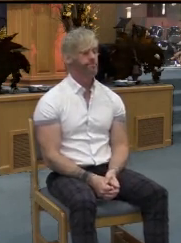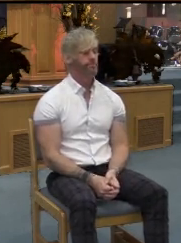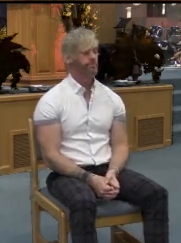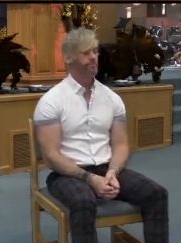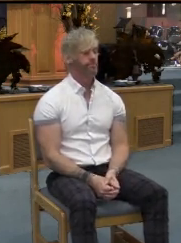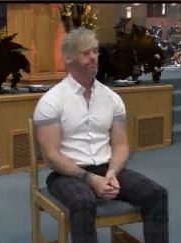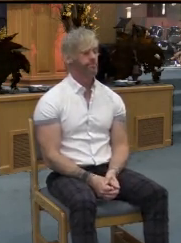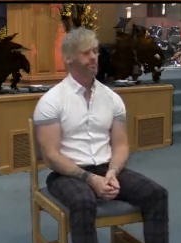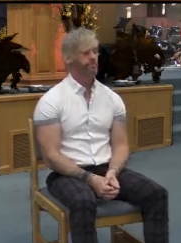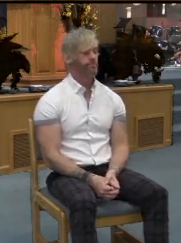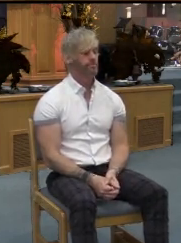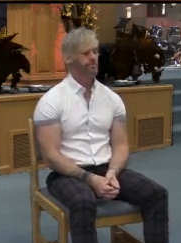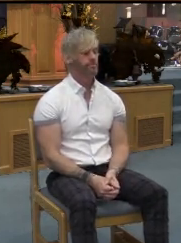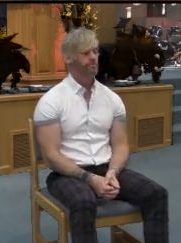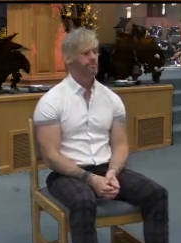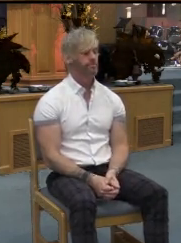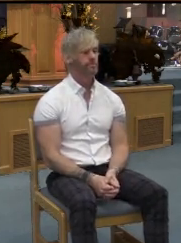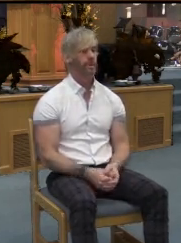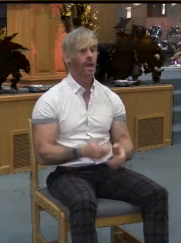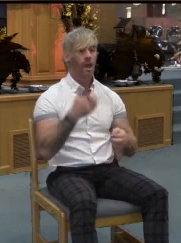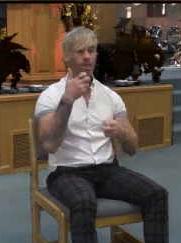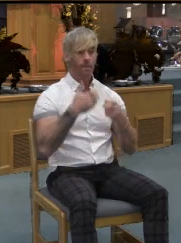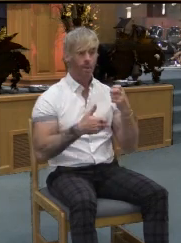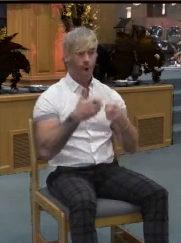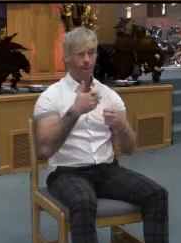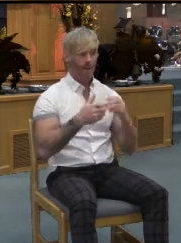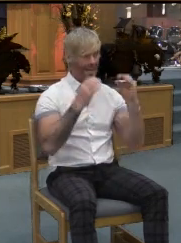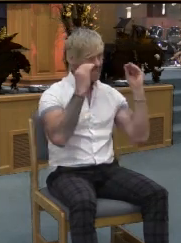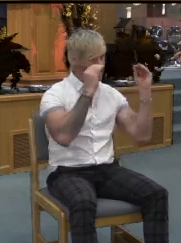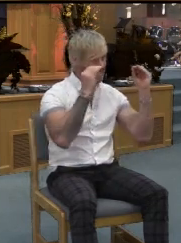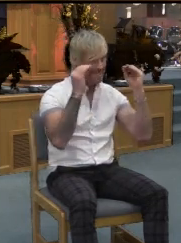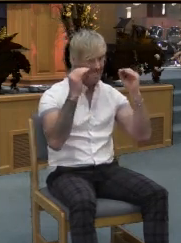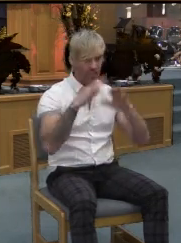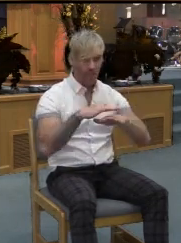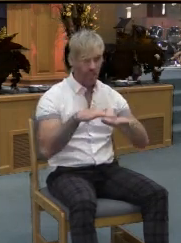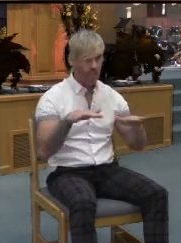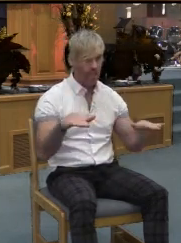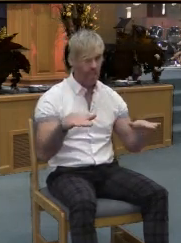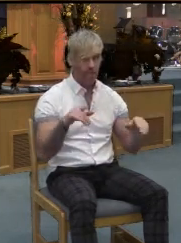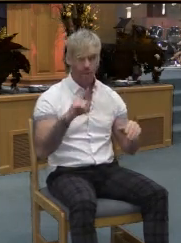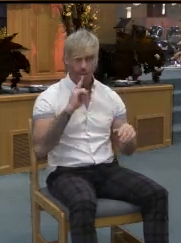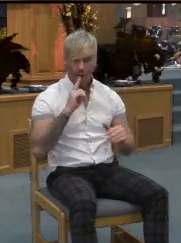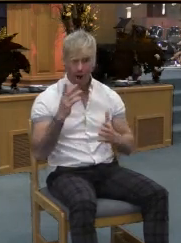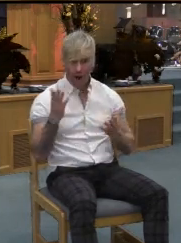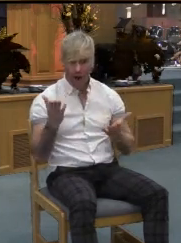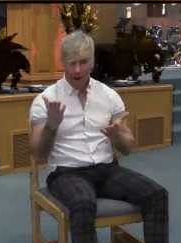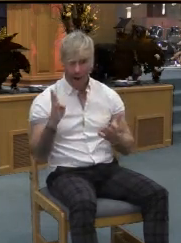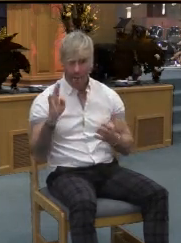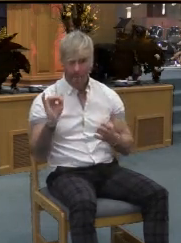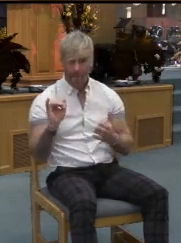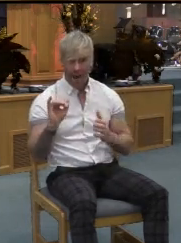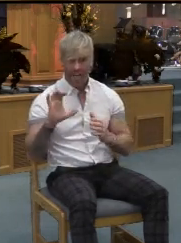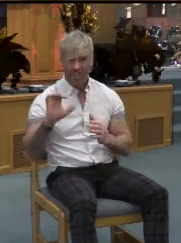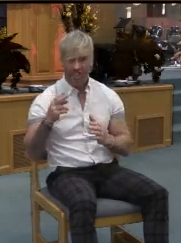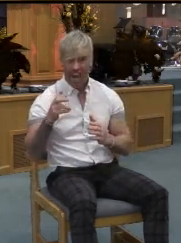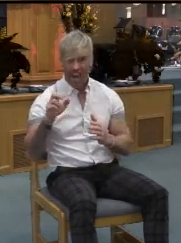the problem with teaching children that they're here by chance, they're here by